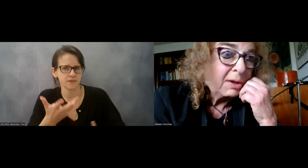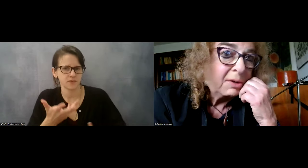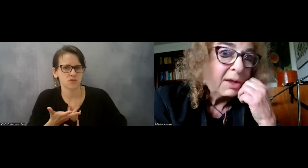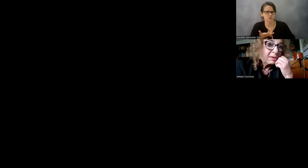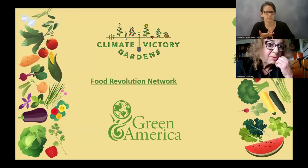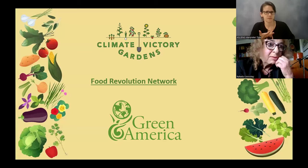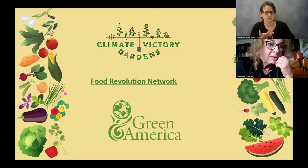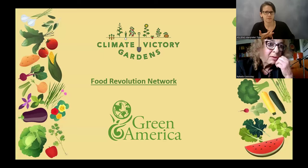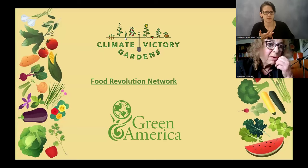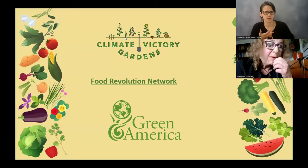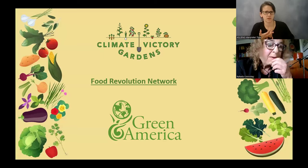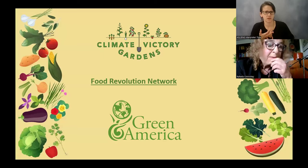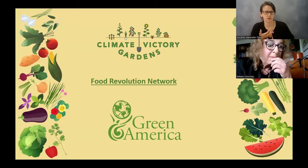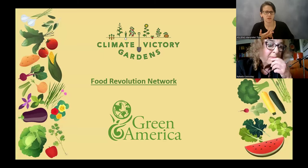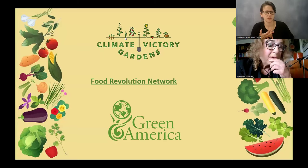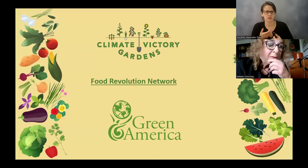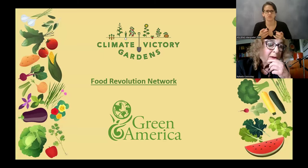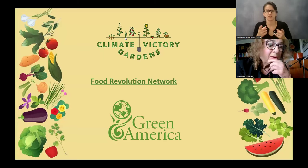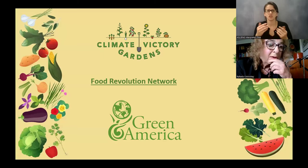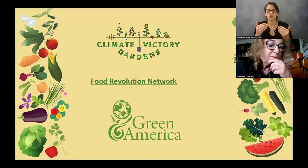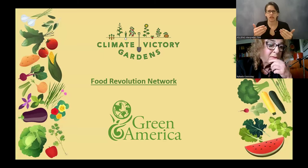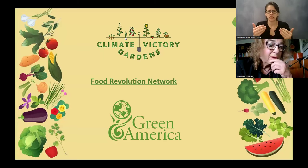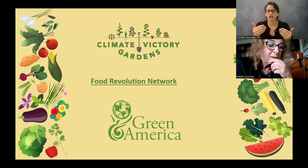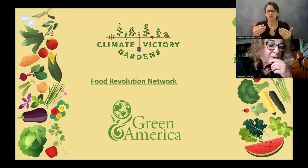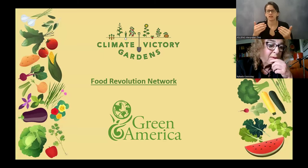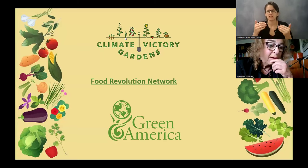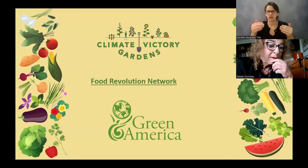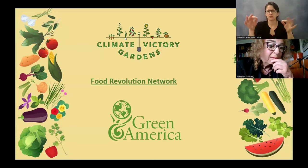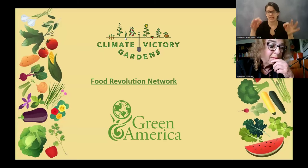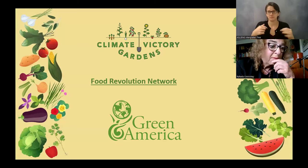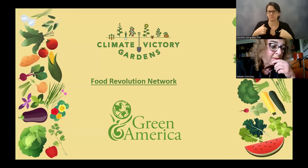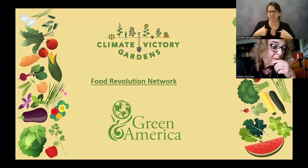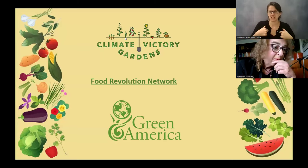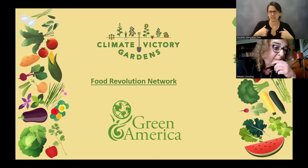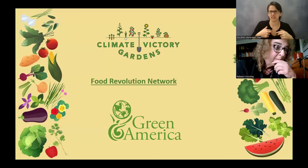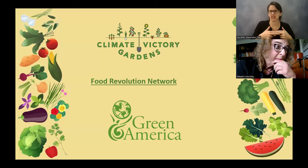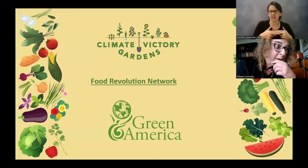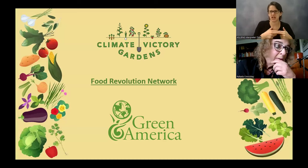How do I do that? You should be able to see Okay, my screen good, now. good. All right.